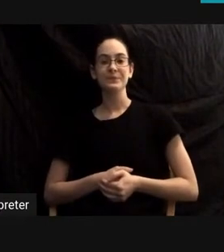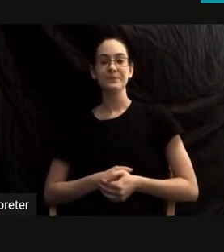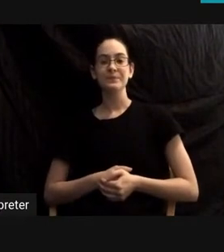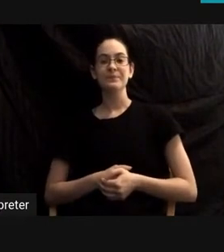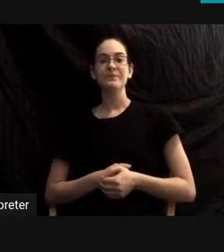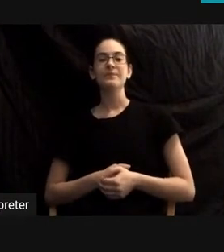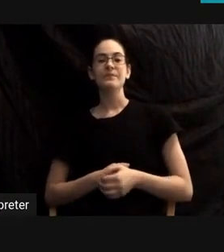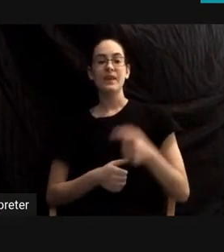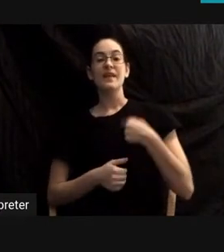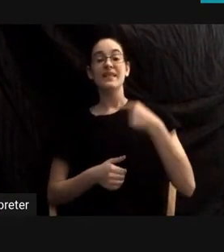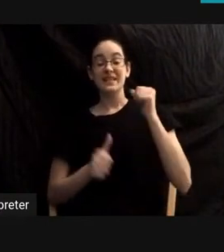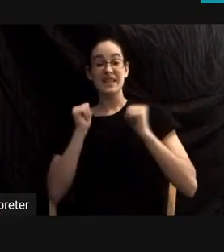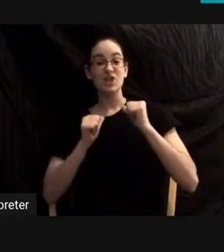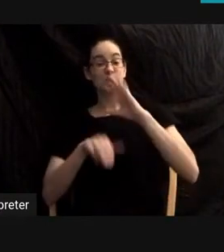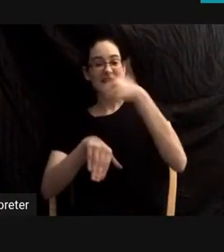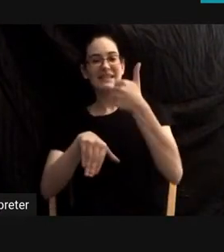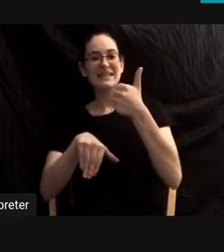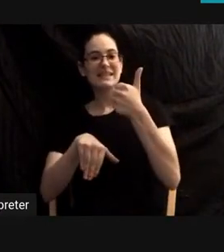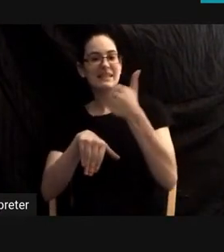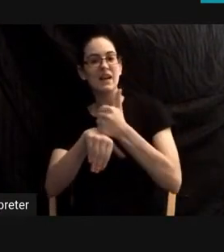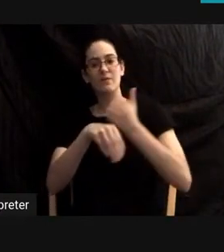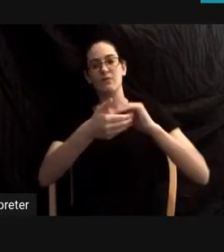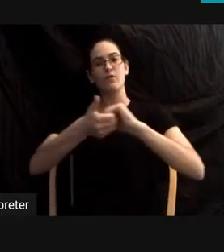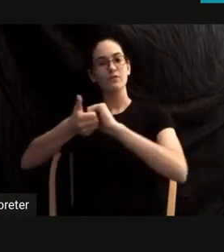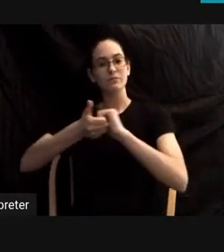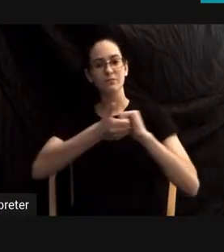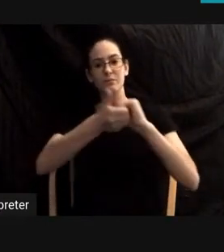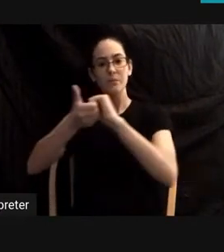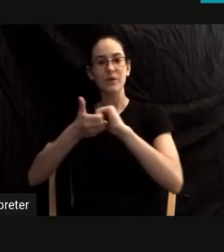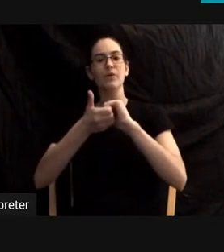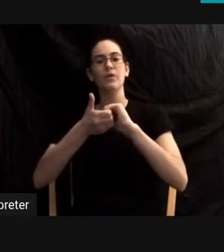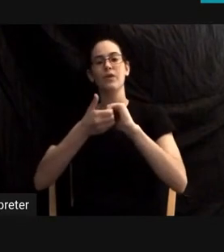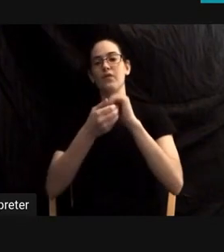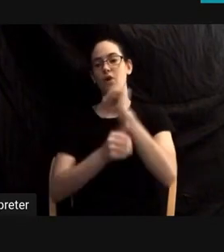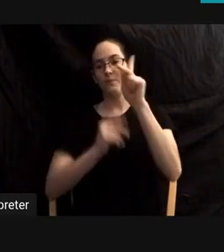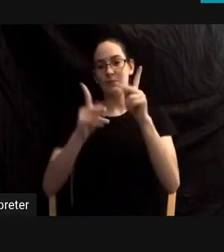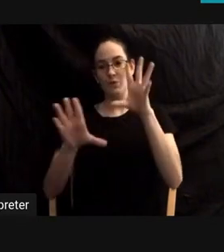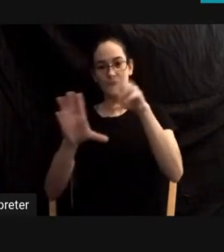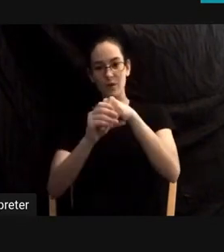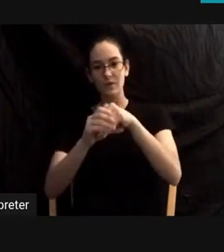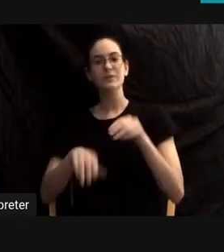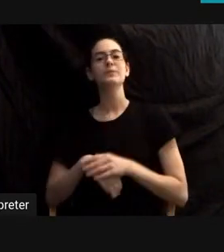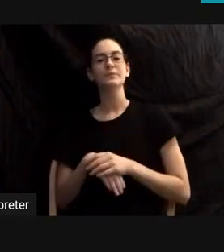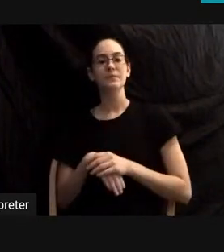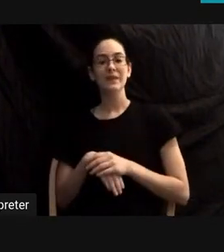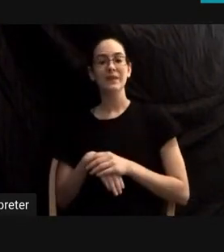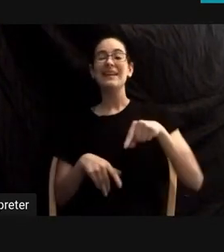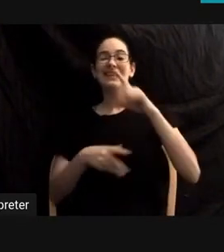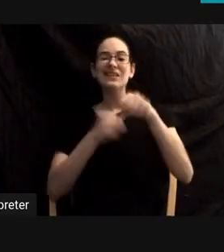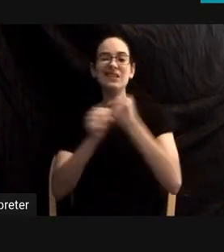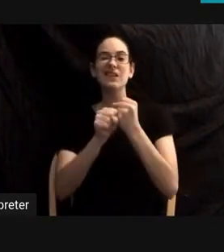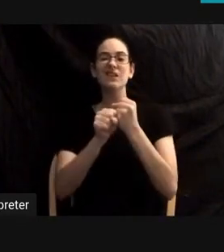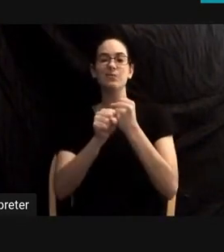as well as showcasing our amazing ensemble of artists. This year, due to the pandemic, we decided